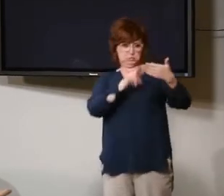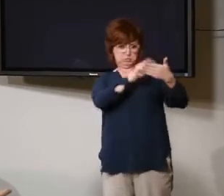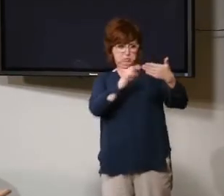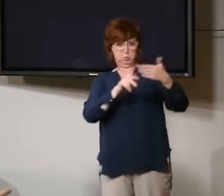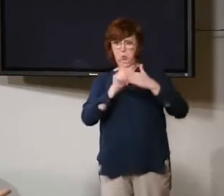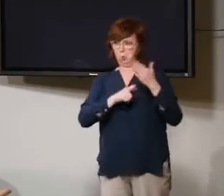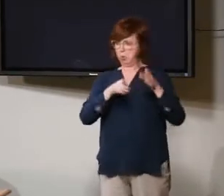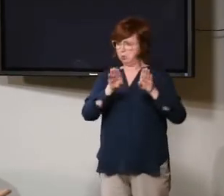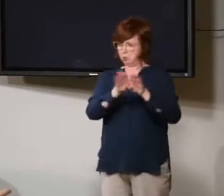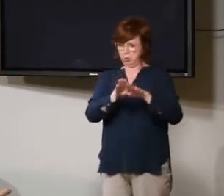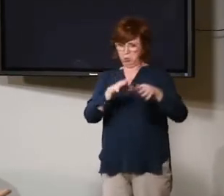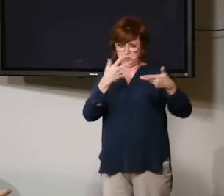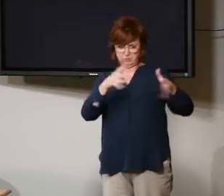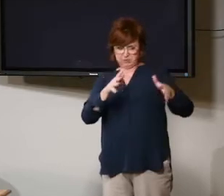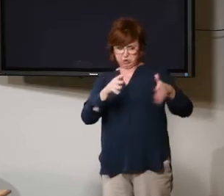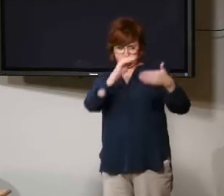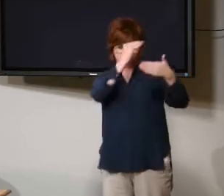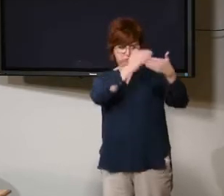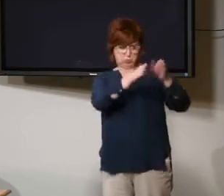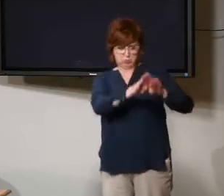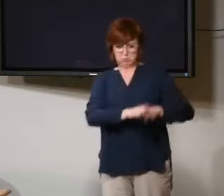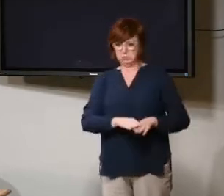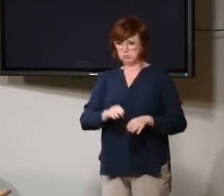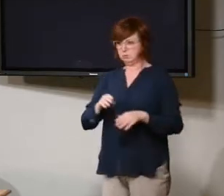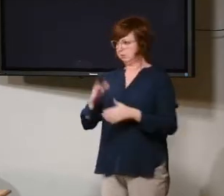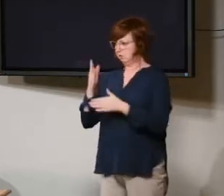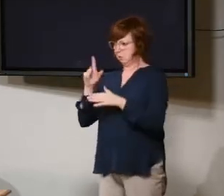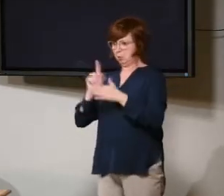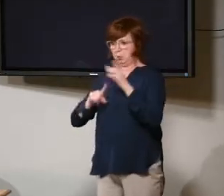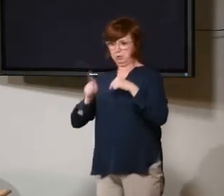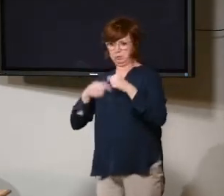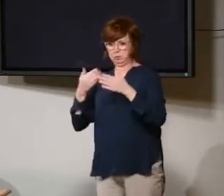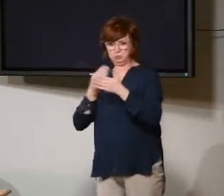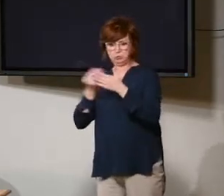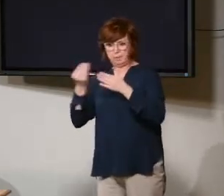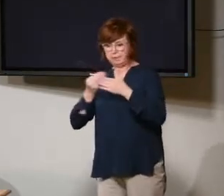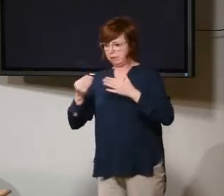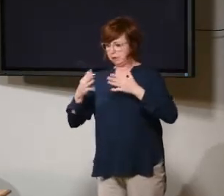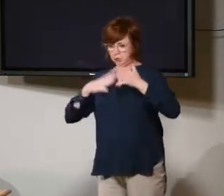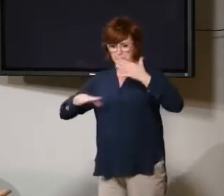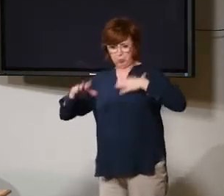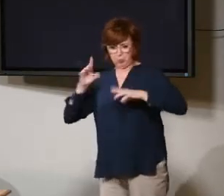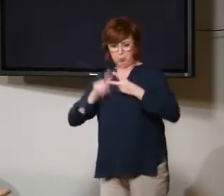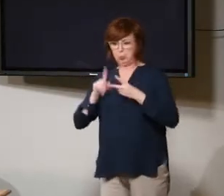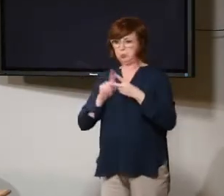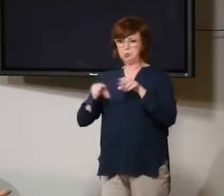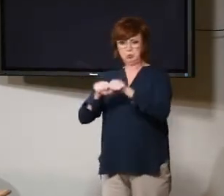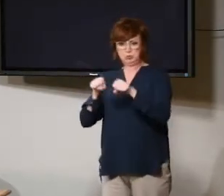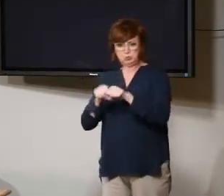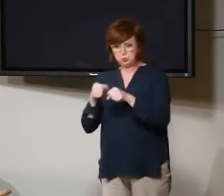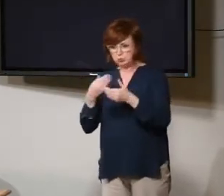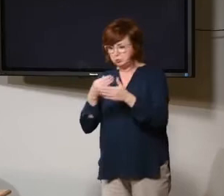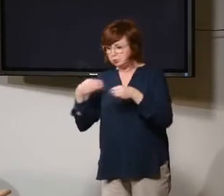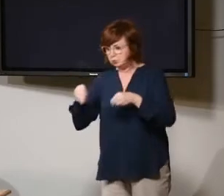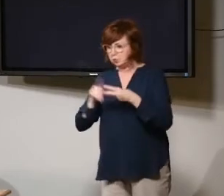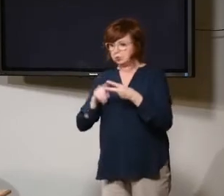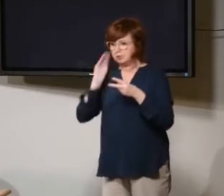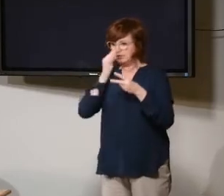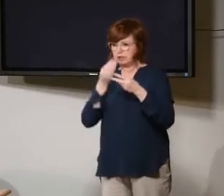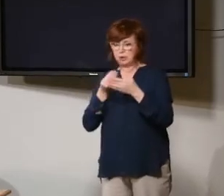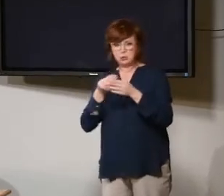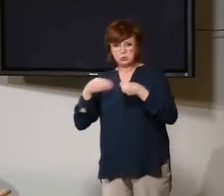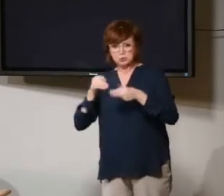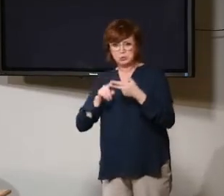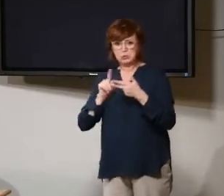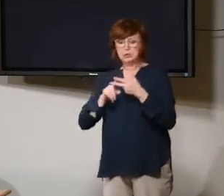present on that list. For example, clothing stores, shoe stores, flower shops, sporting goods stores,